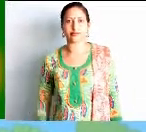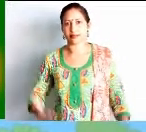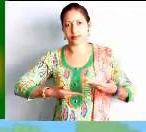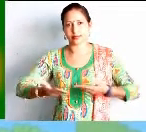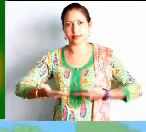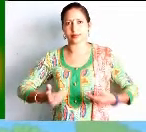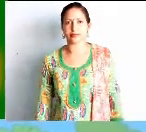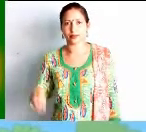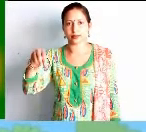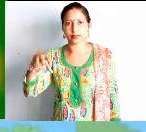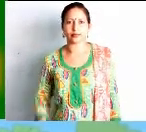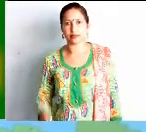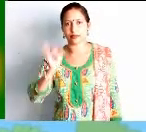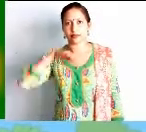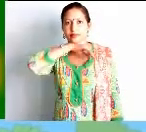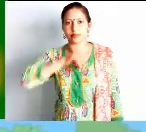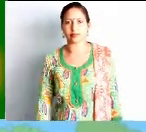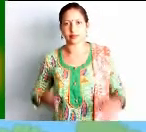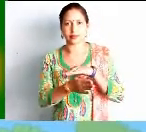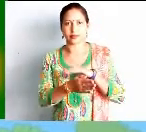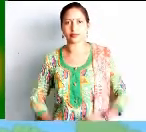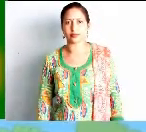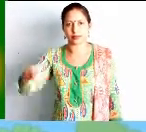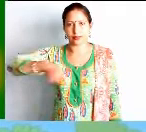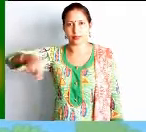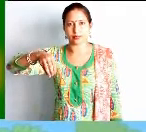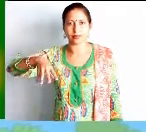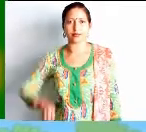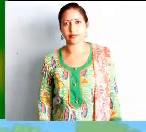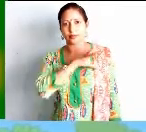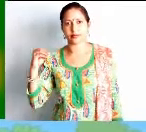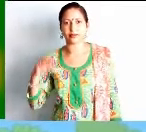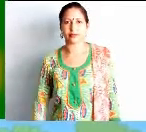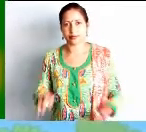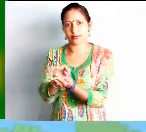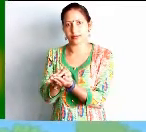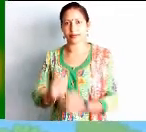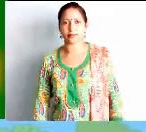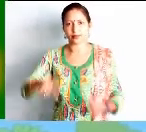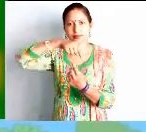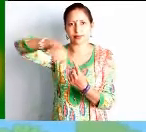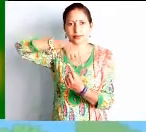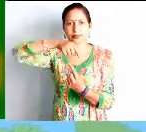good habit to throw litter into the bins and keep our surroundings clean.